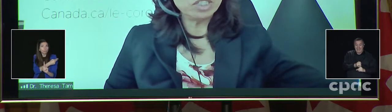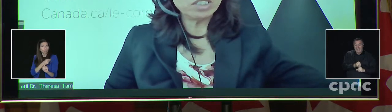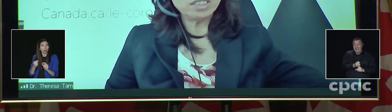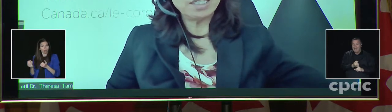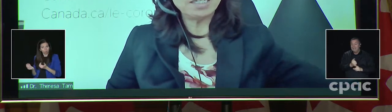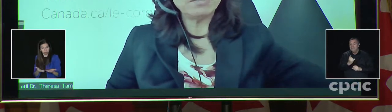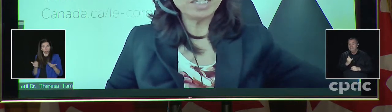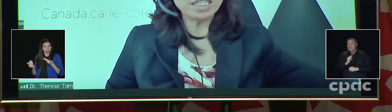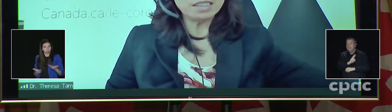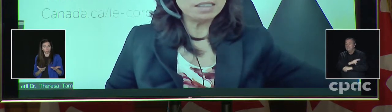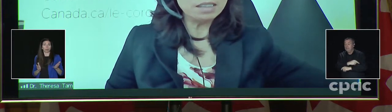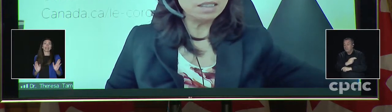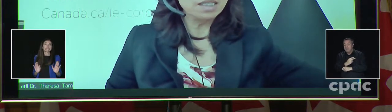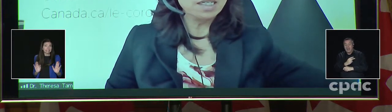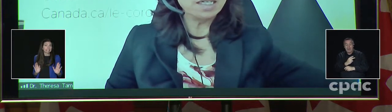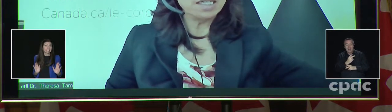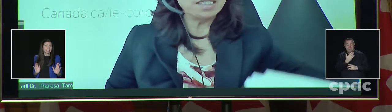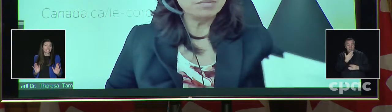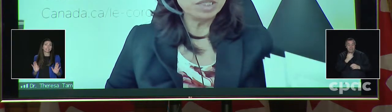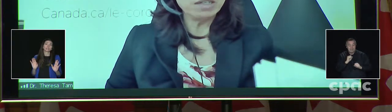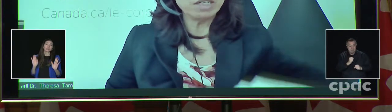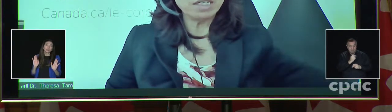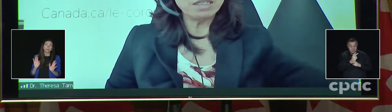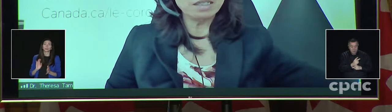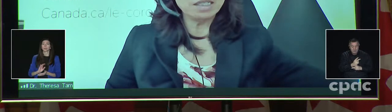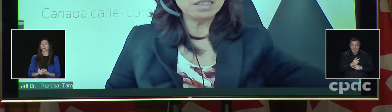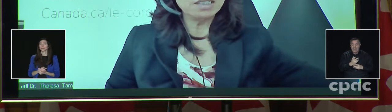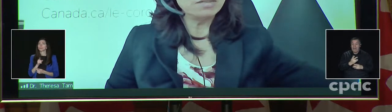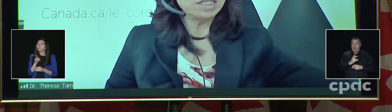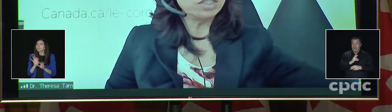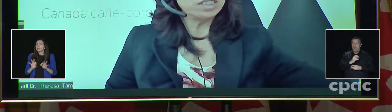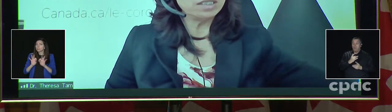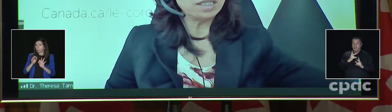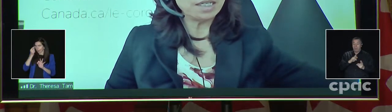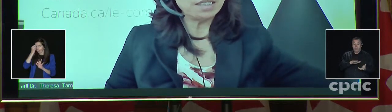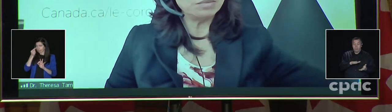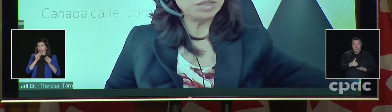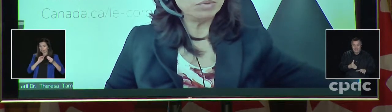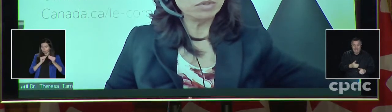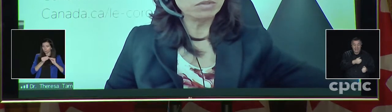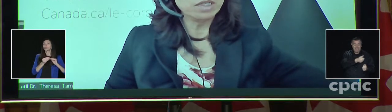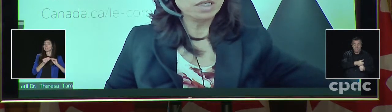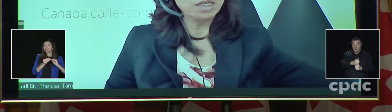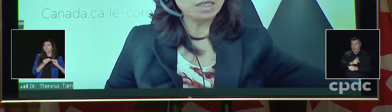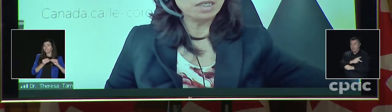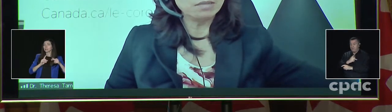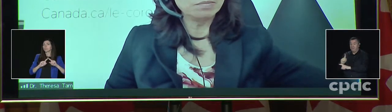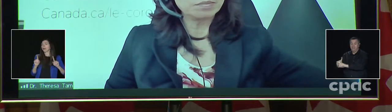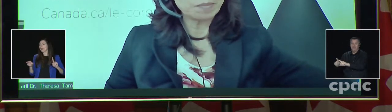see, the projections there are for cases, but there are other considerations as people